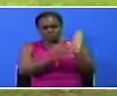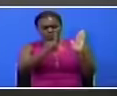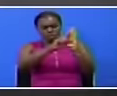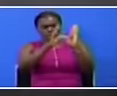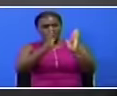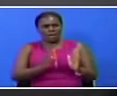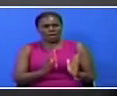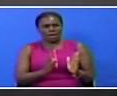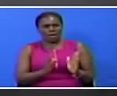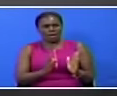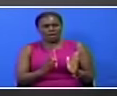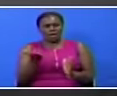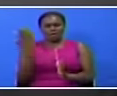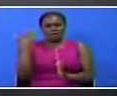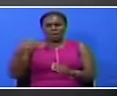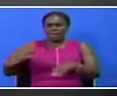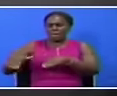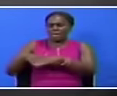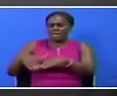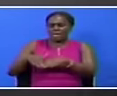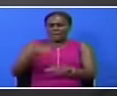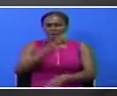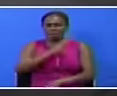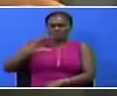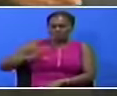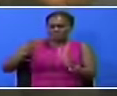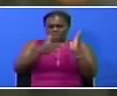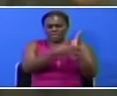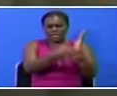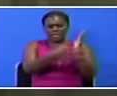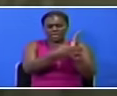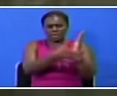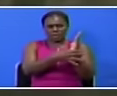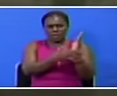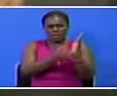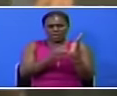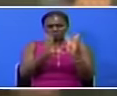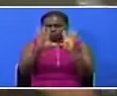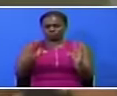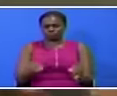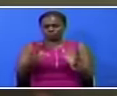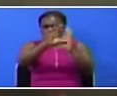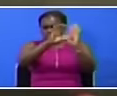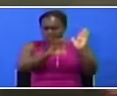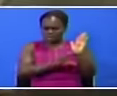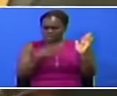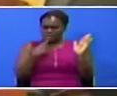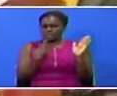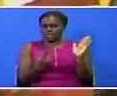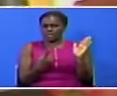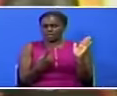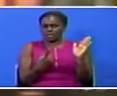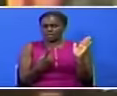Bobby Mkangi, a former member of the Committee of Experts that drafted the document, argues the